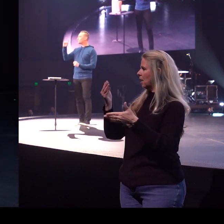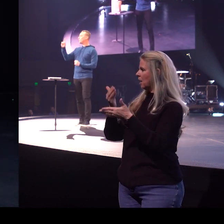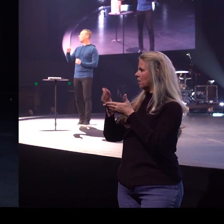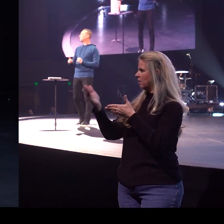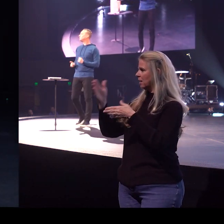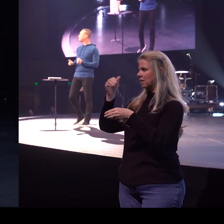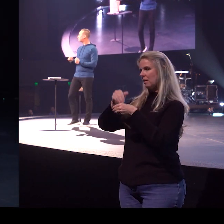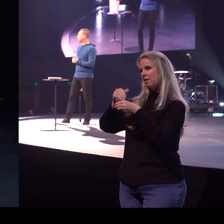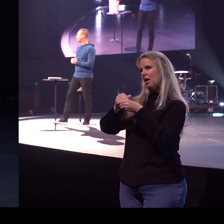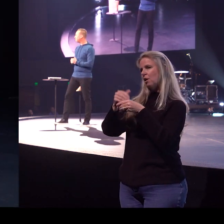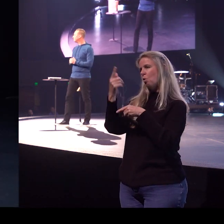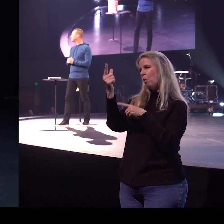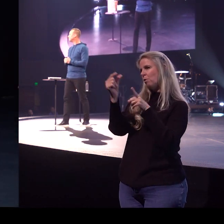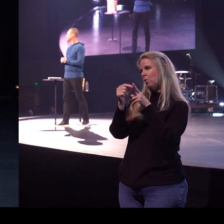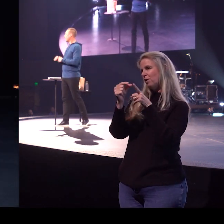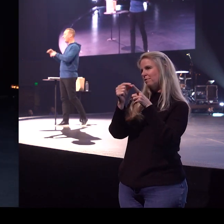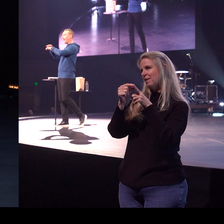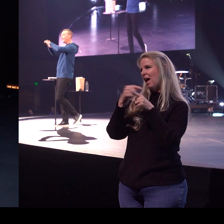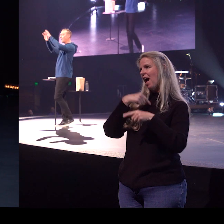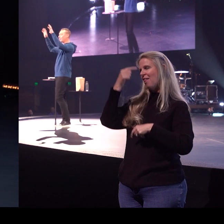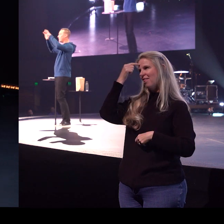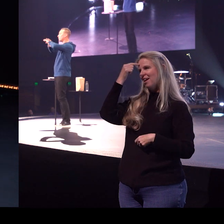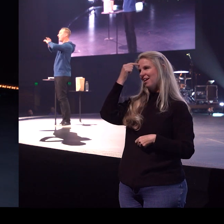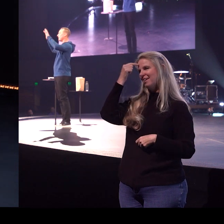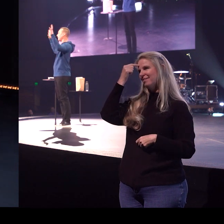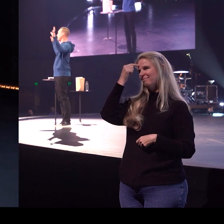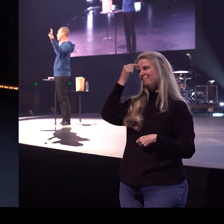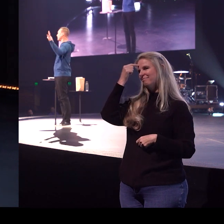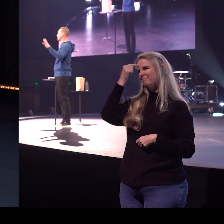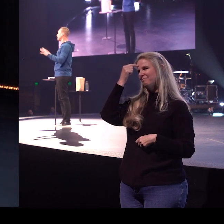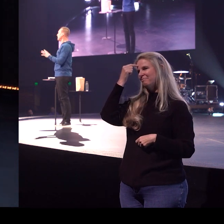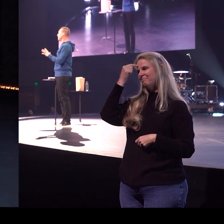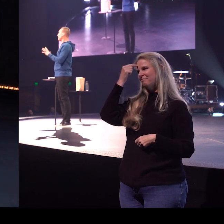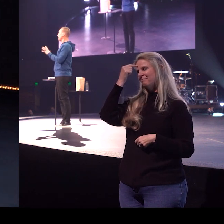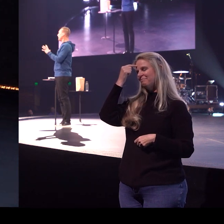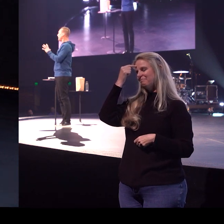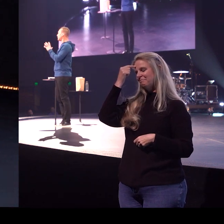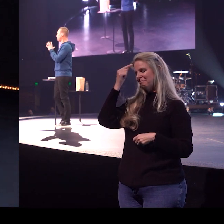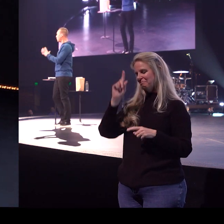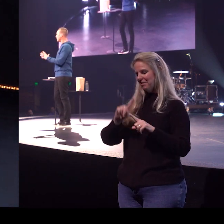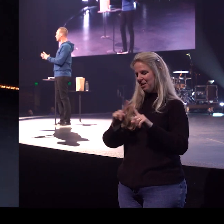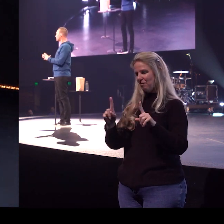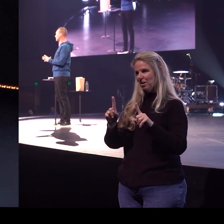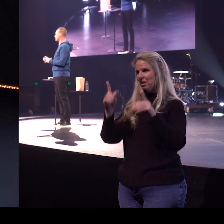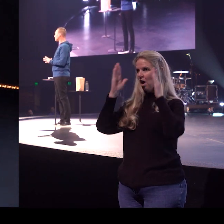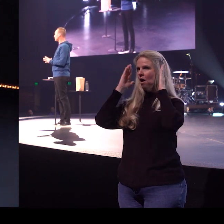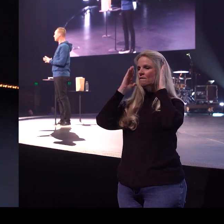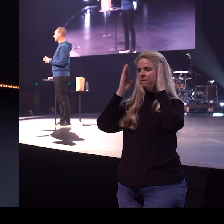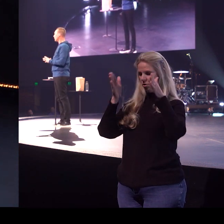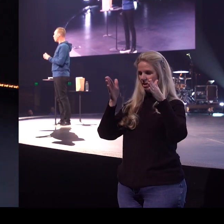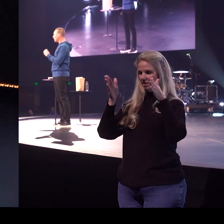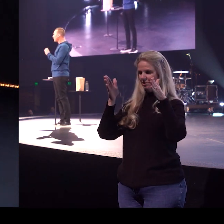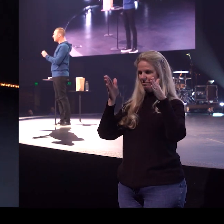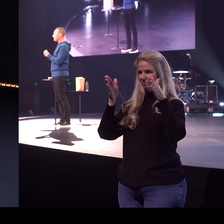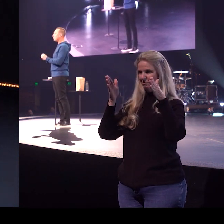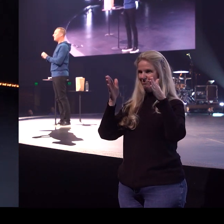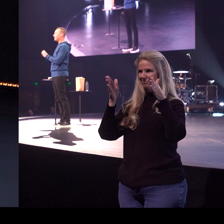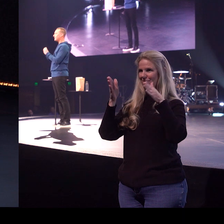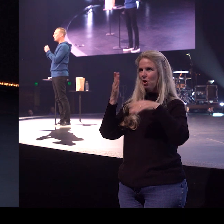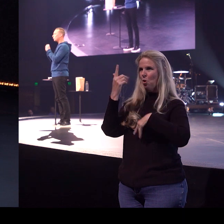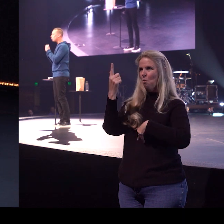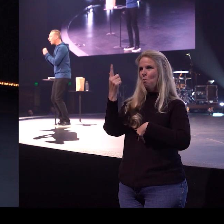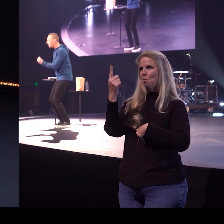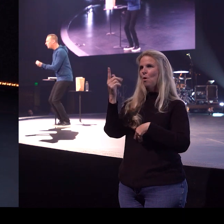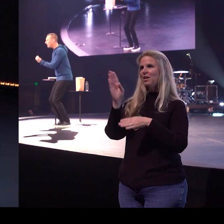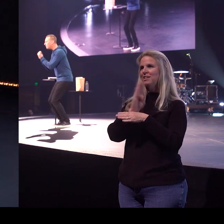I think it's one word. At a high level, here's what I think the difference is. It's focus. One of these companies